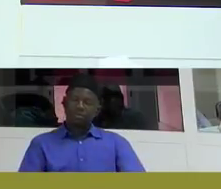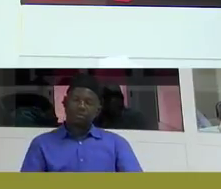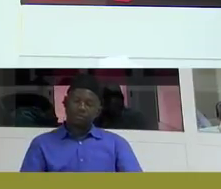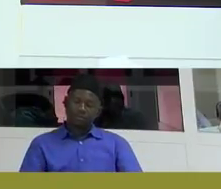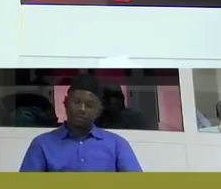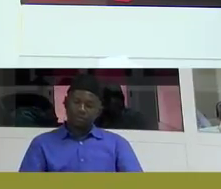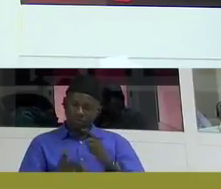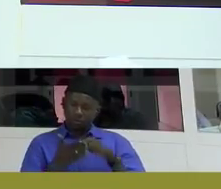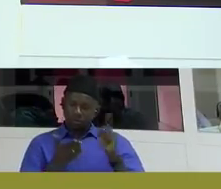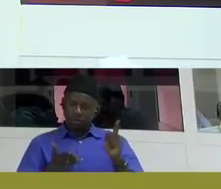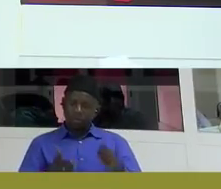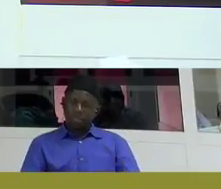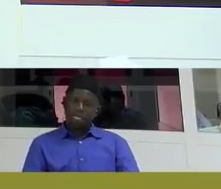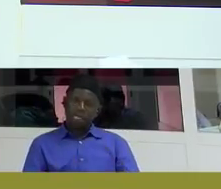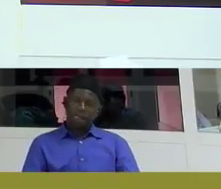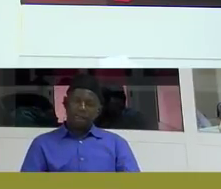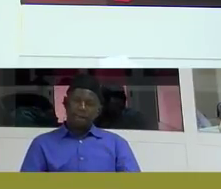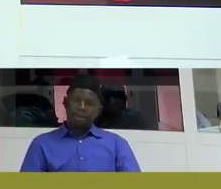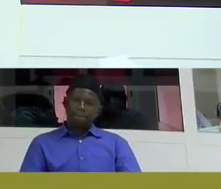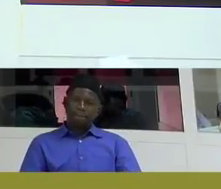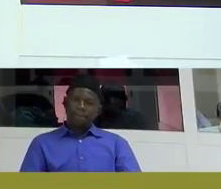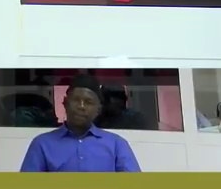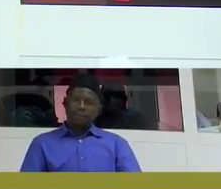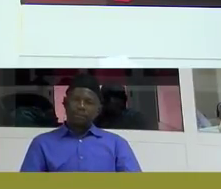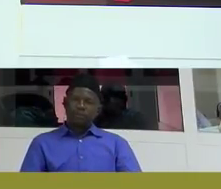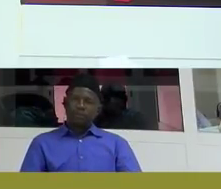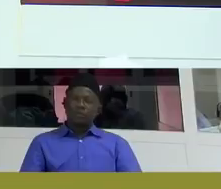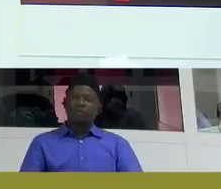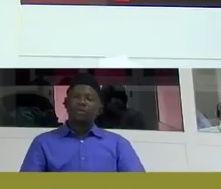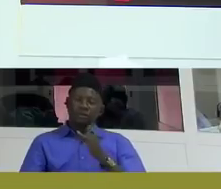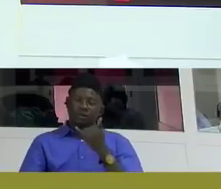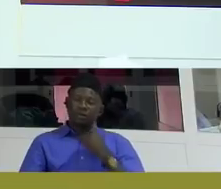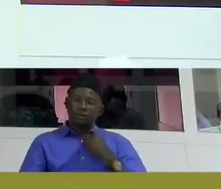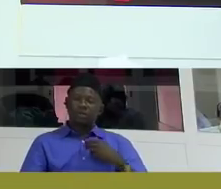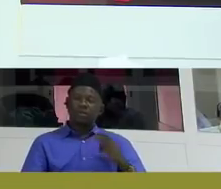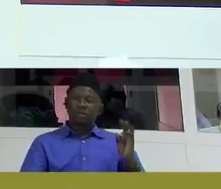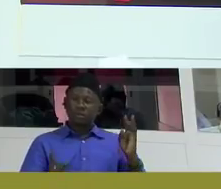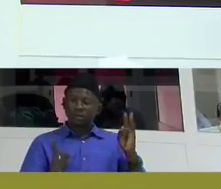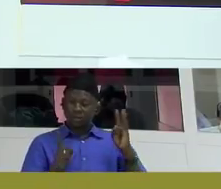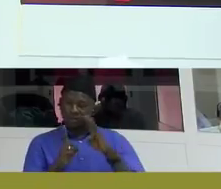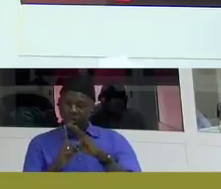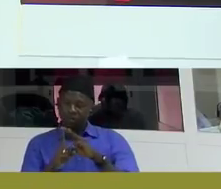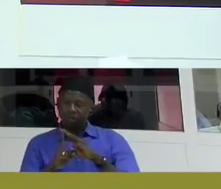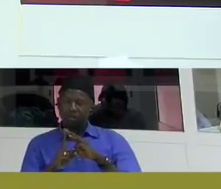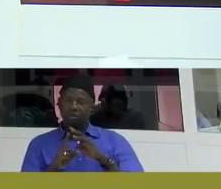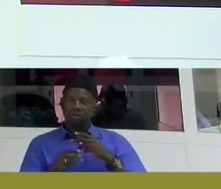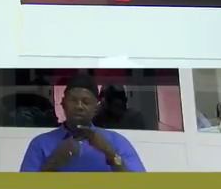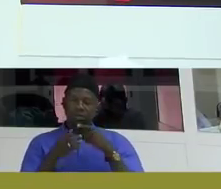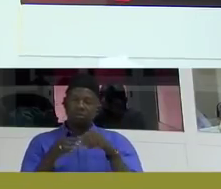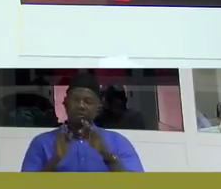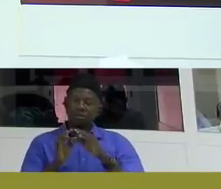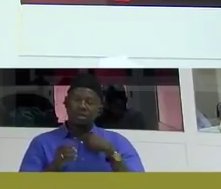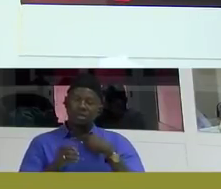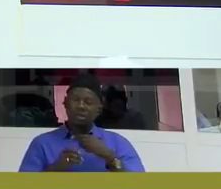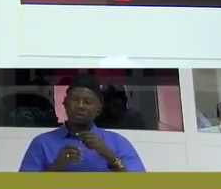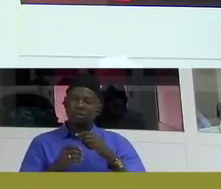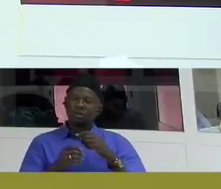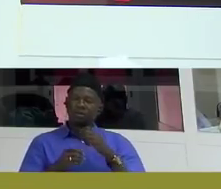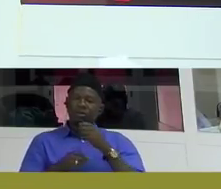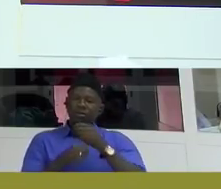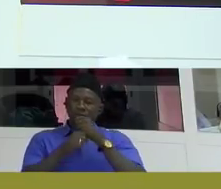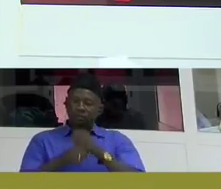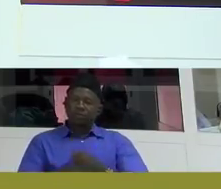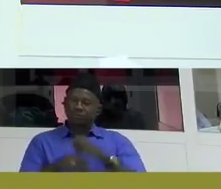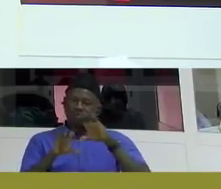The representation that were initiated by the Christian community were all turned down by Yahya Jammeh. He